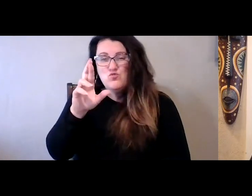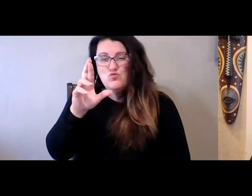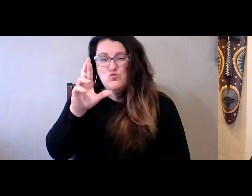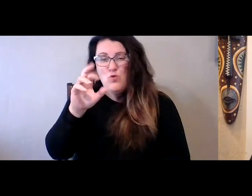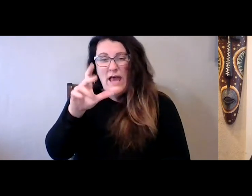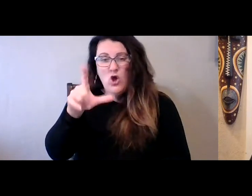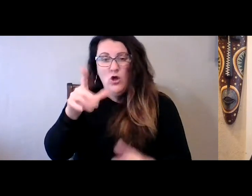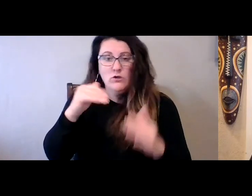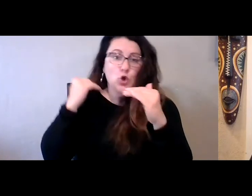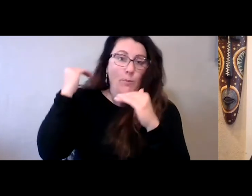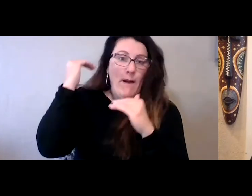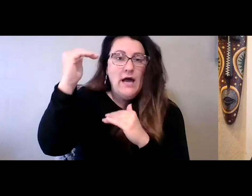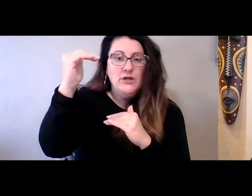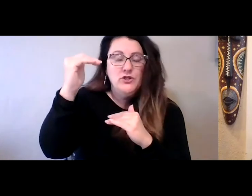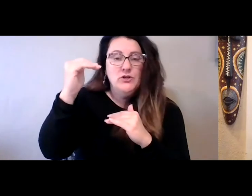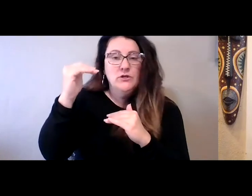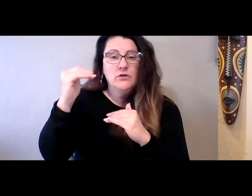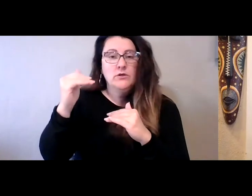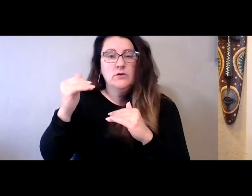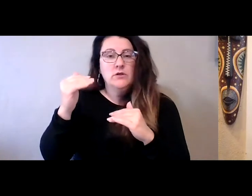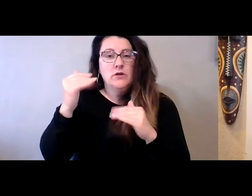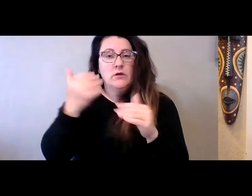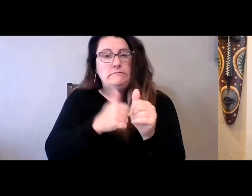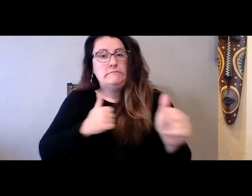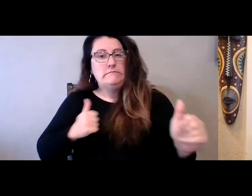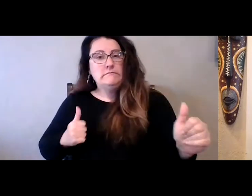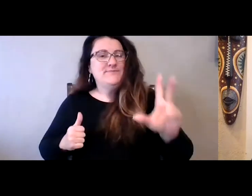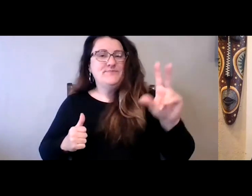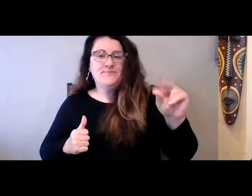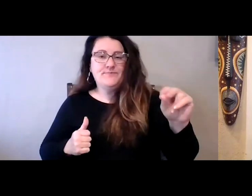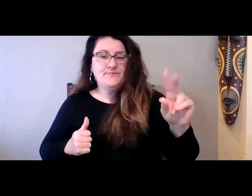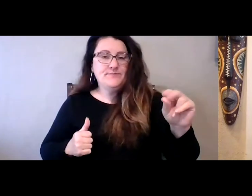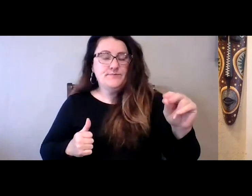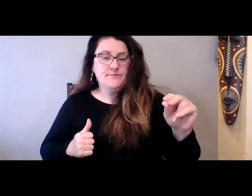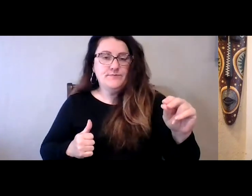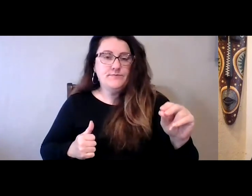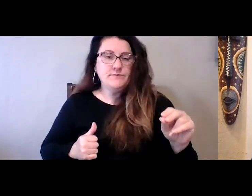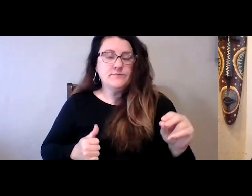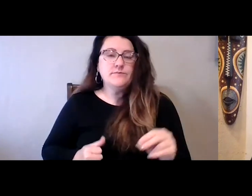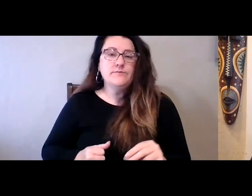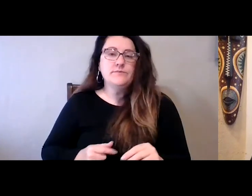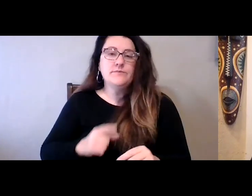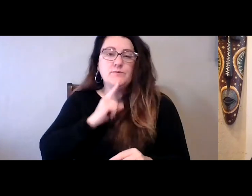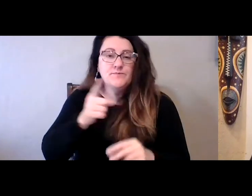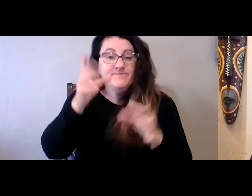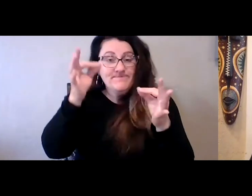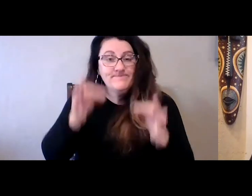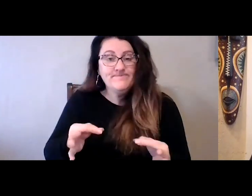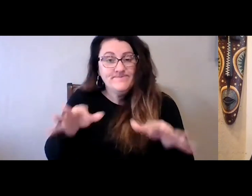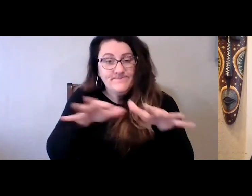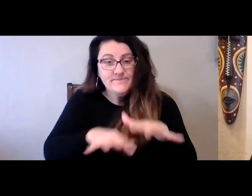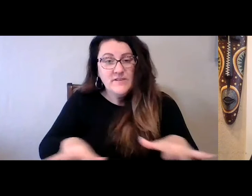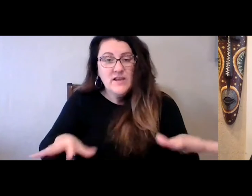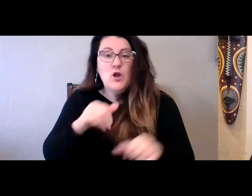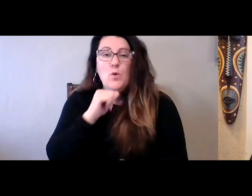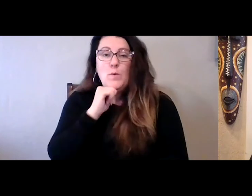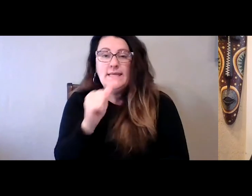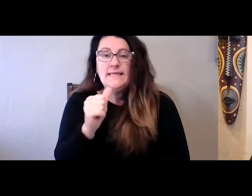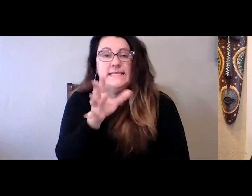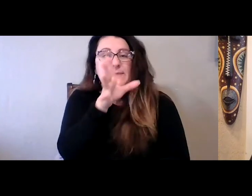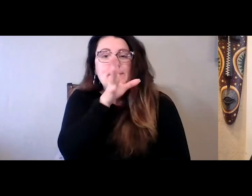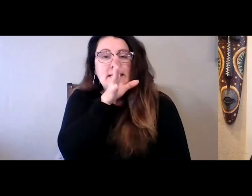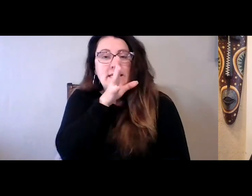that lost us key ground. It could have been determinative ground, but it was a case of us not speaking